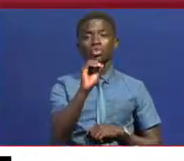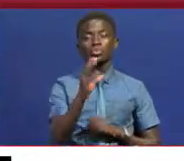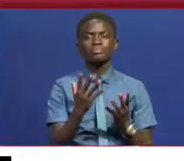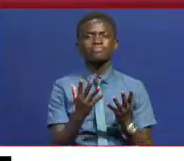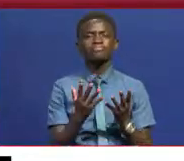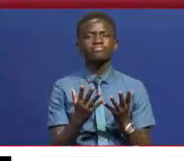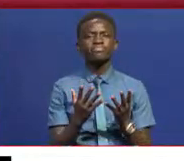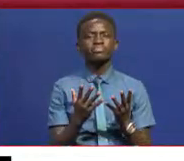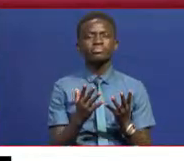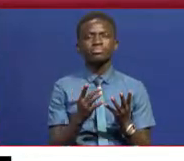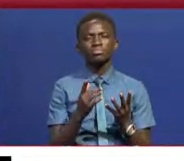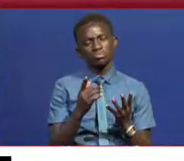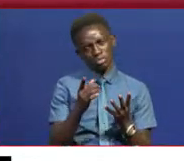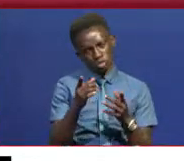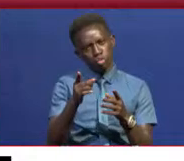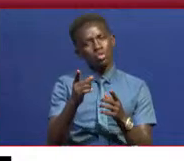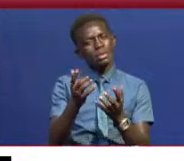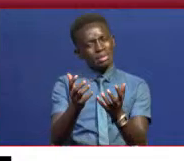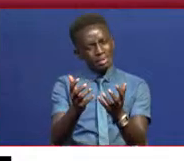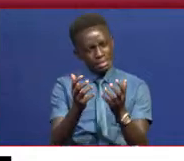you will have to make a decision.